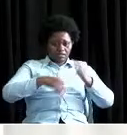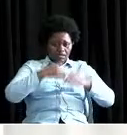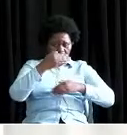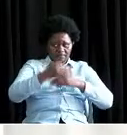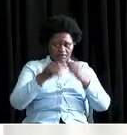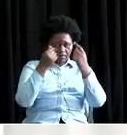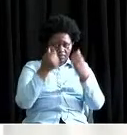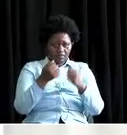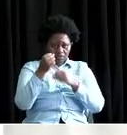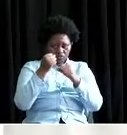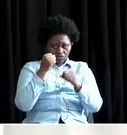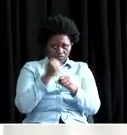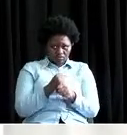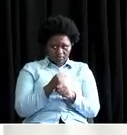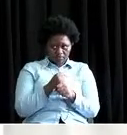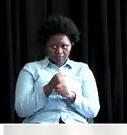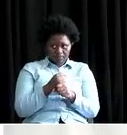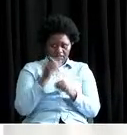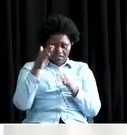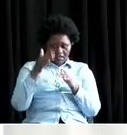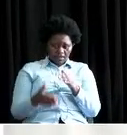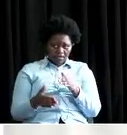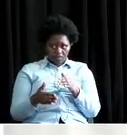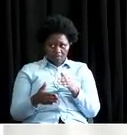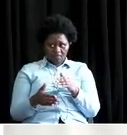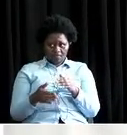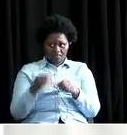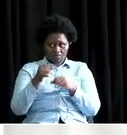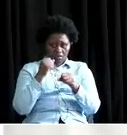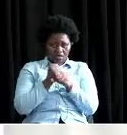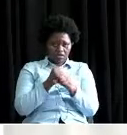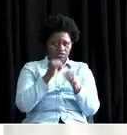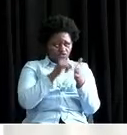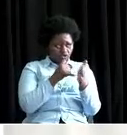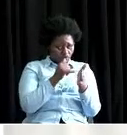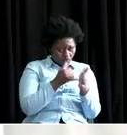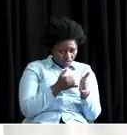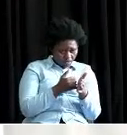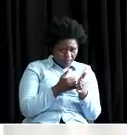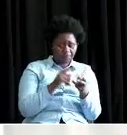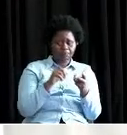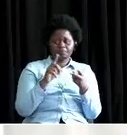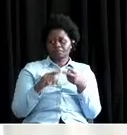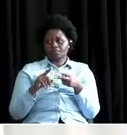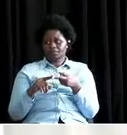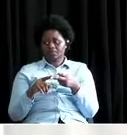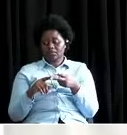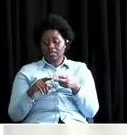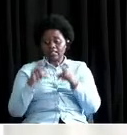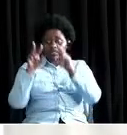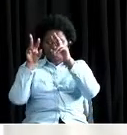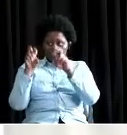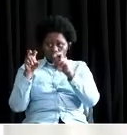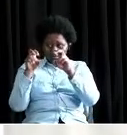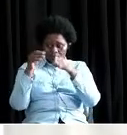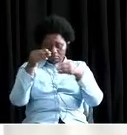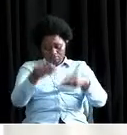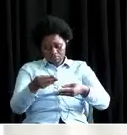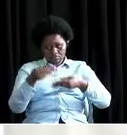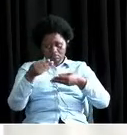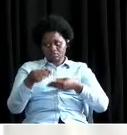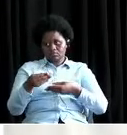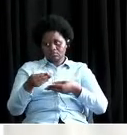end of the financial year ends at the end of January. And this matter has been